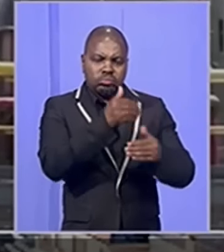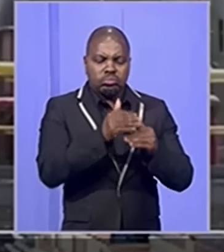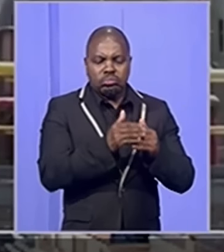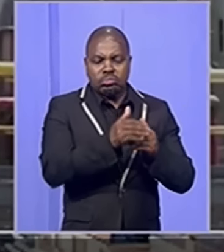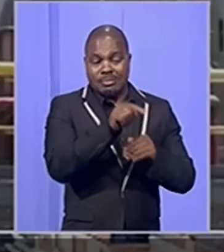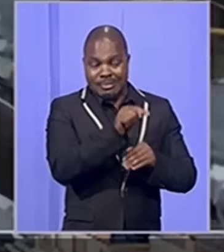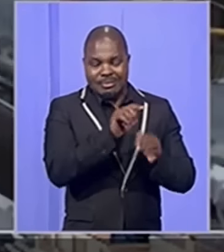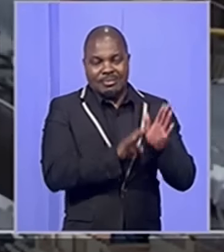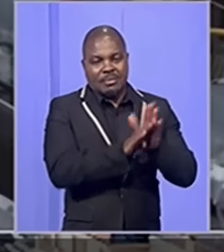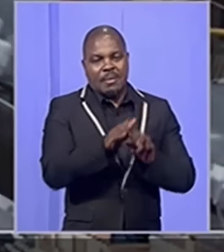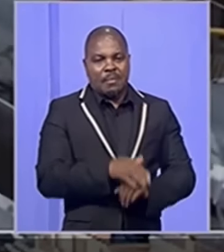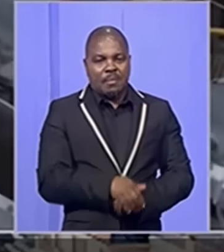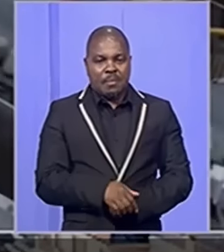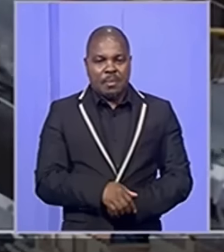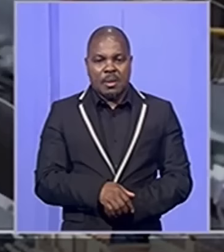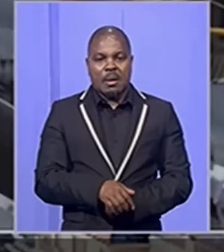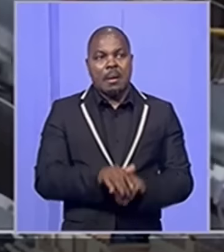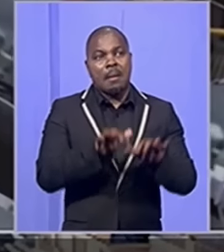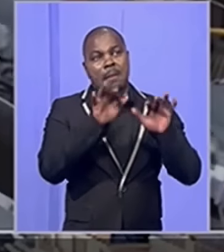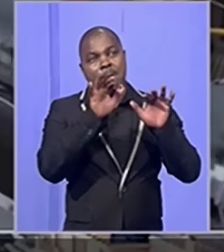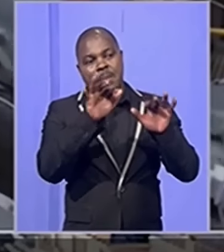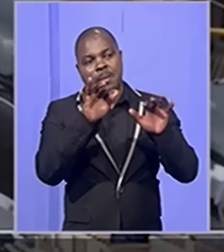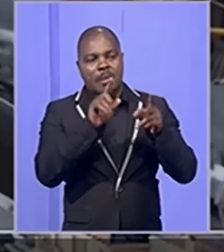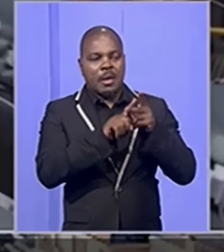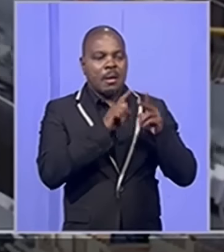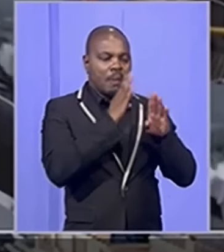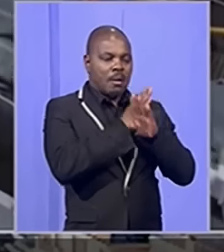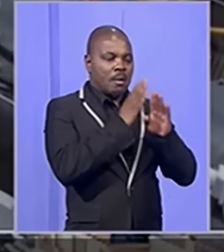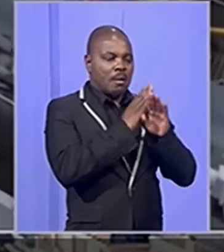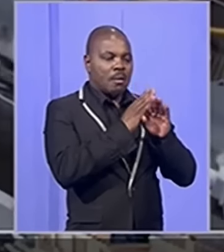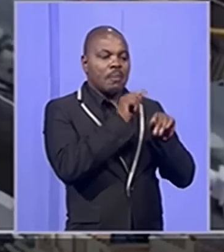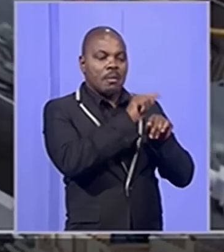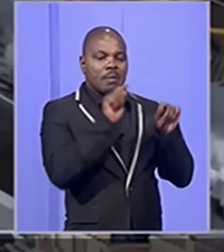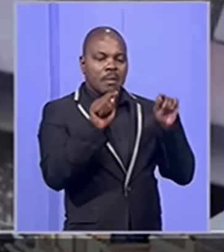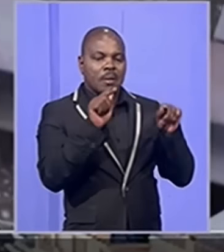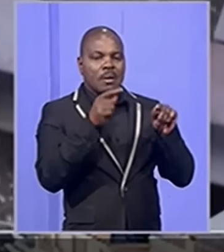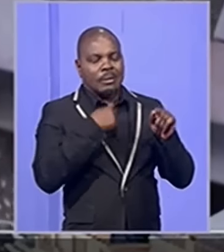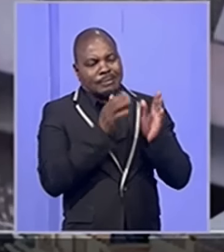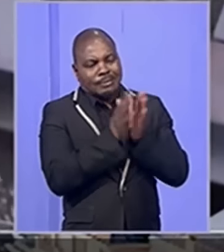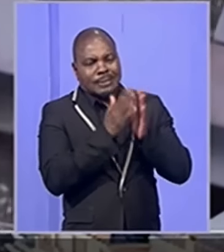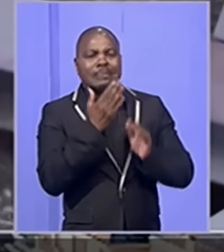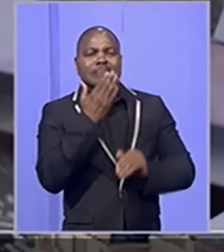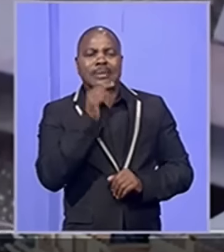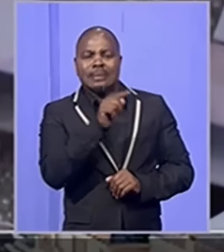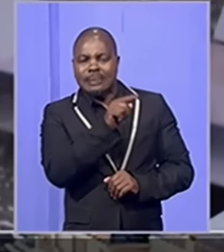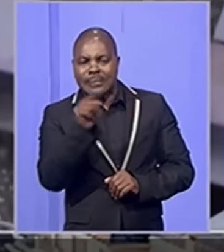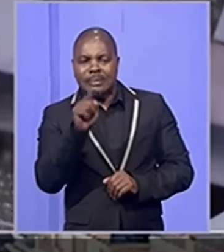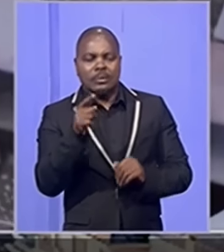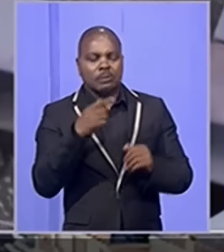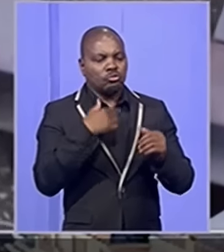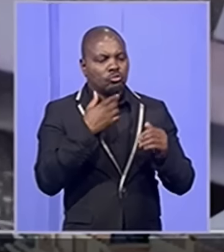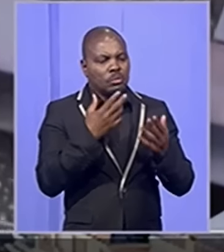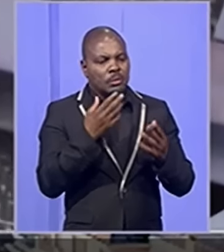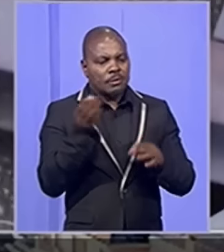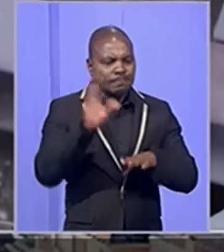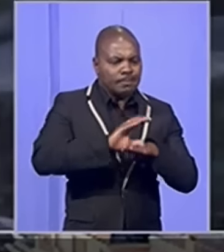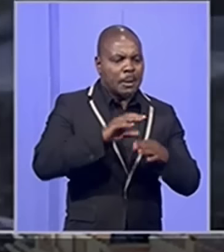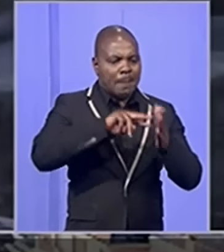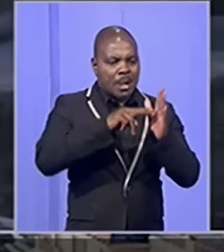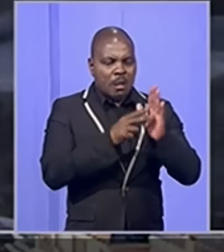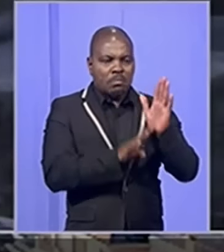term. We want both the public and the private sector to expedite their infrastructural plans or their investment